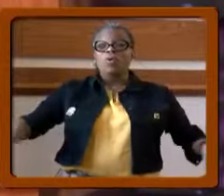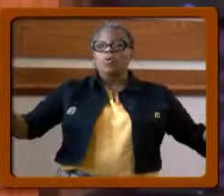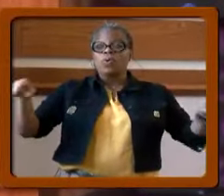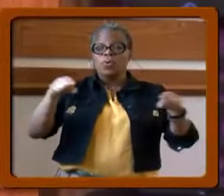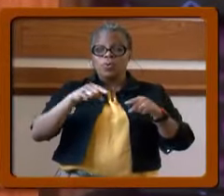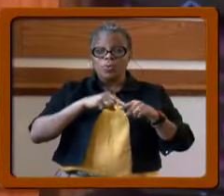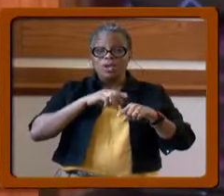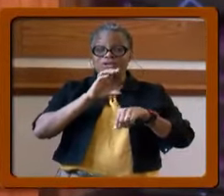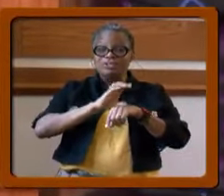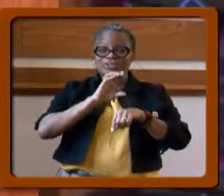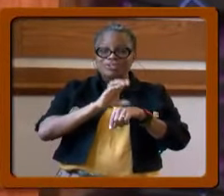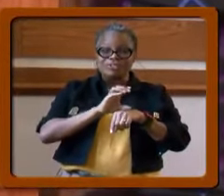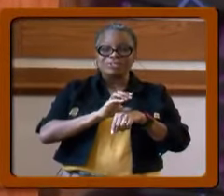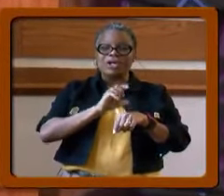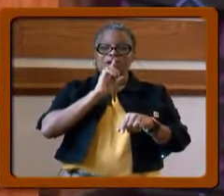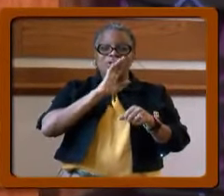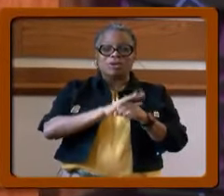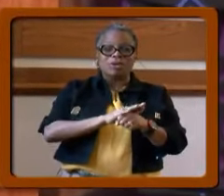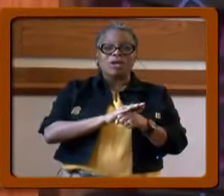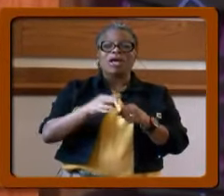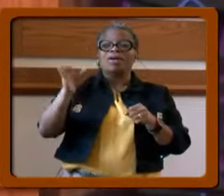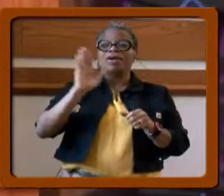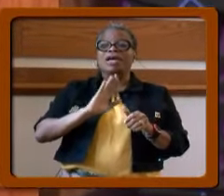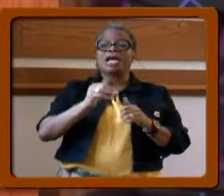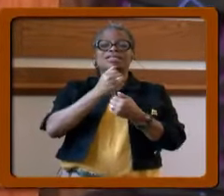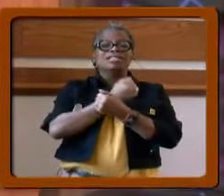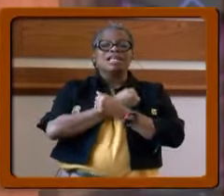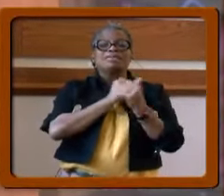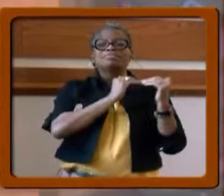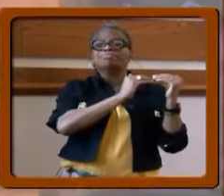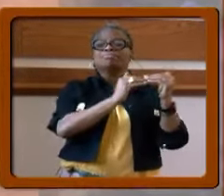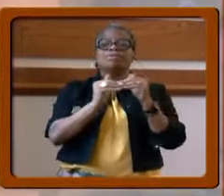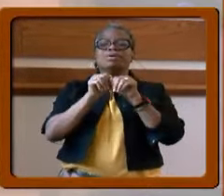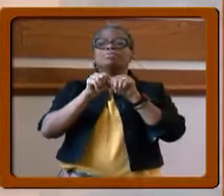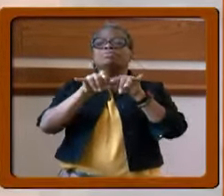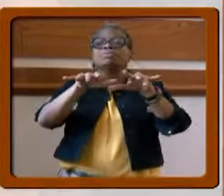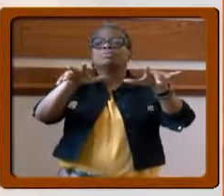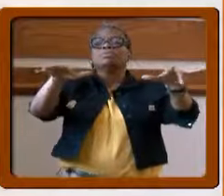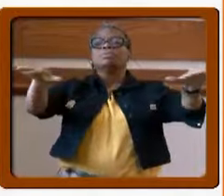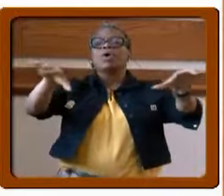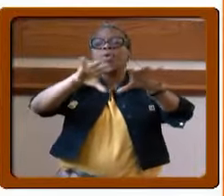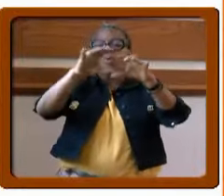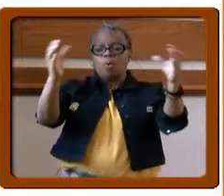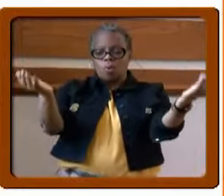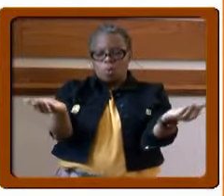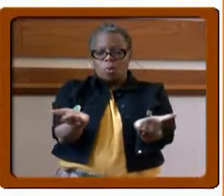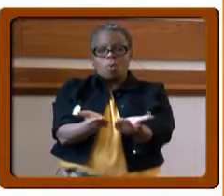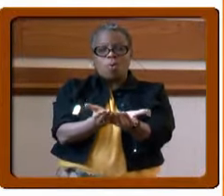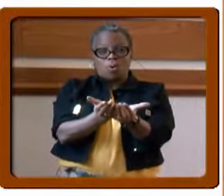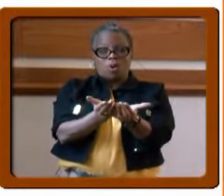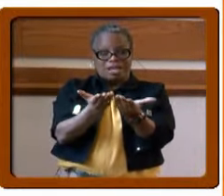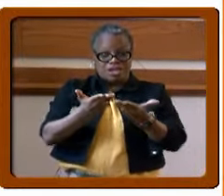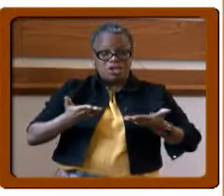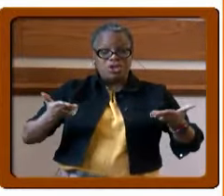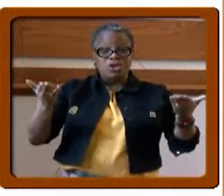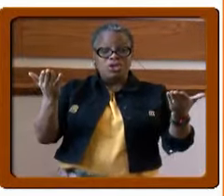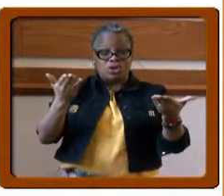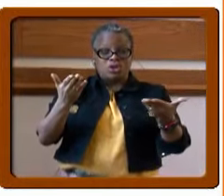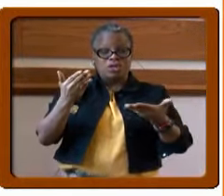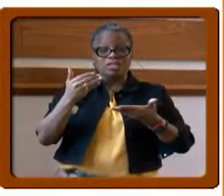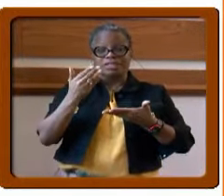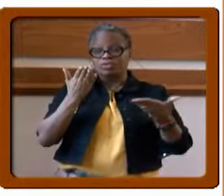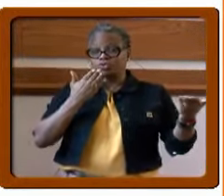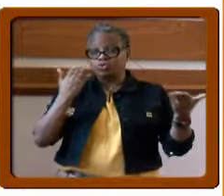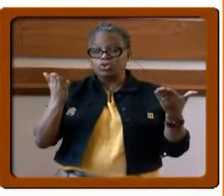We are a church committed to spreading God's love and God's justice all around the world, serving our members who are here